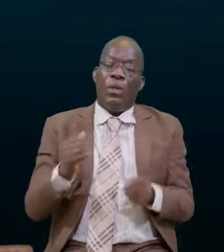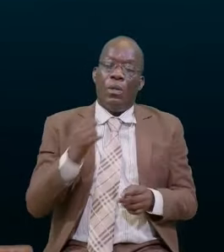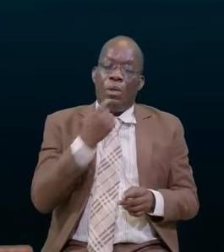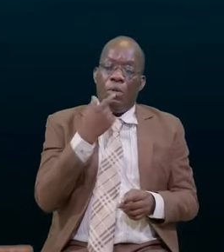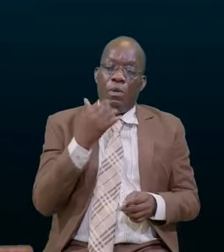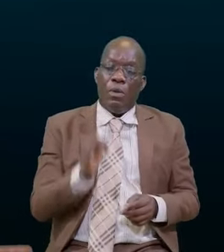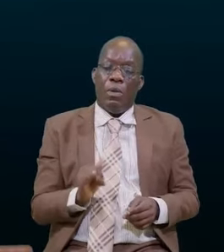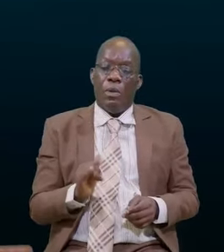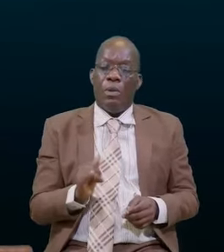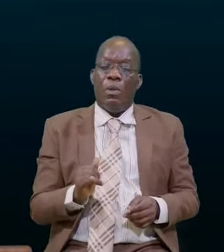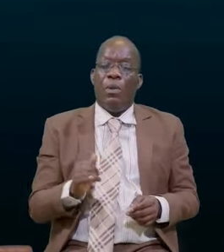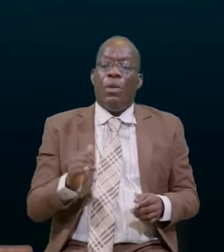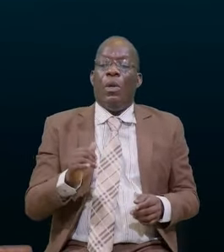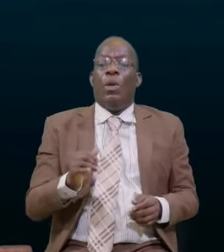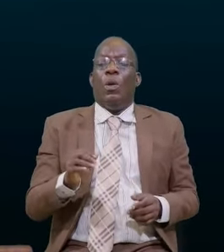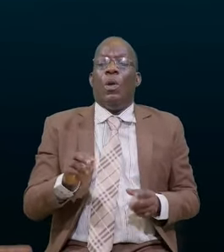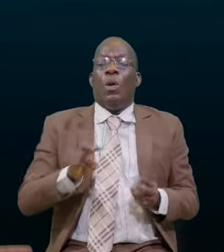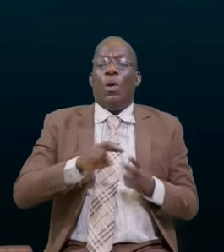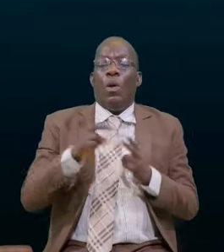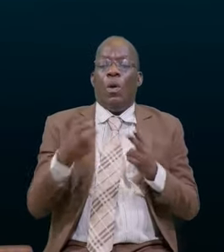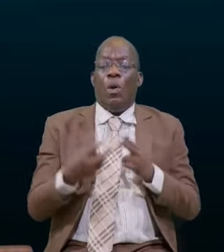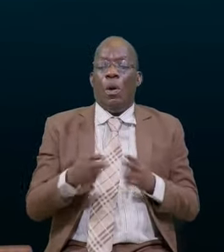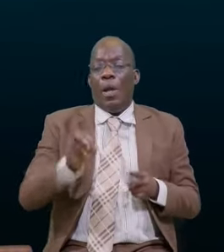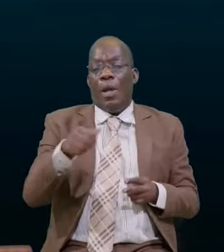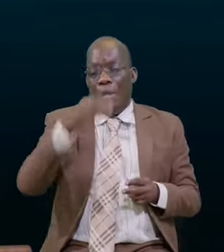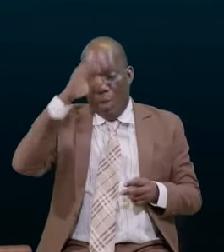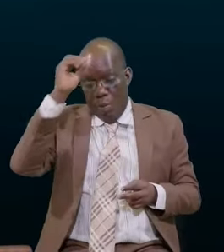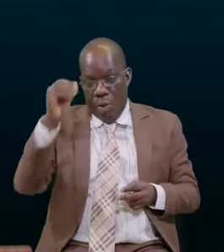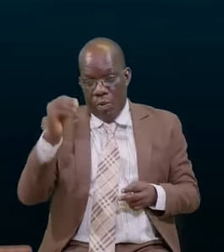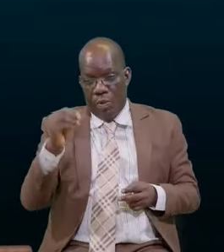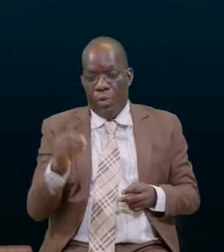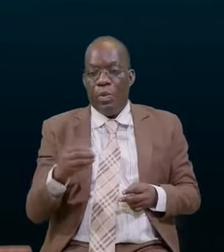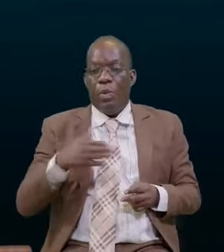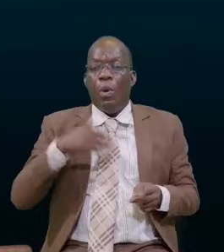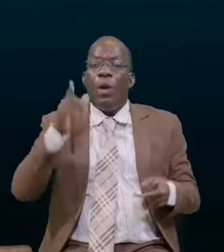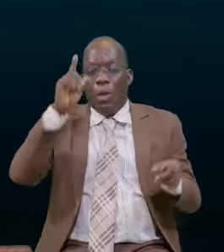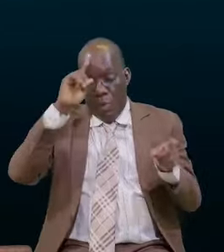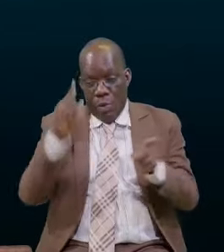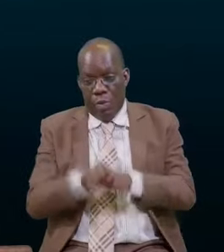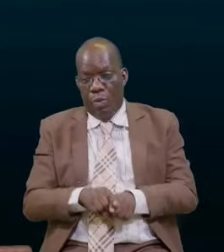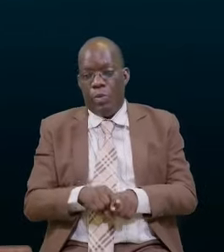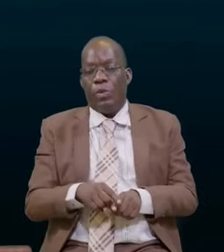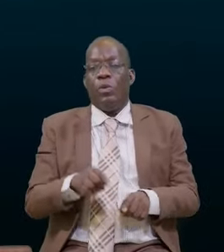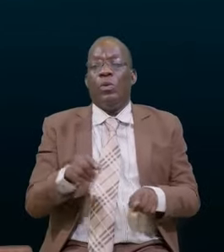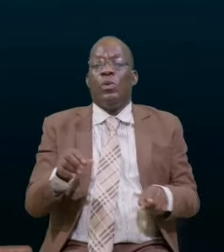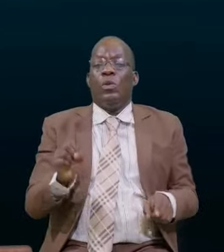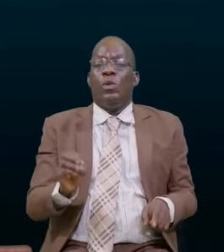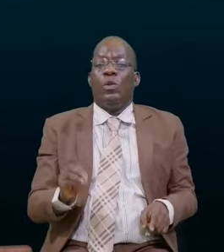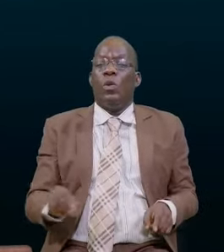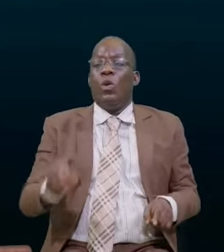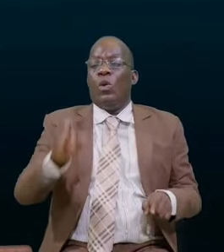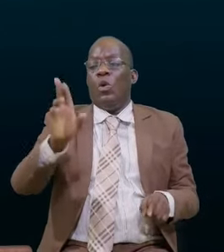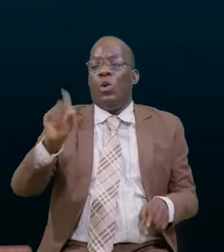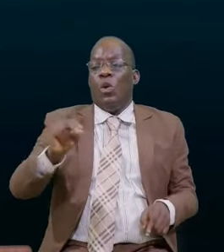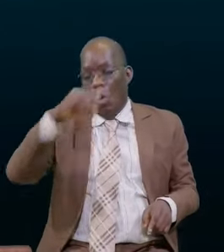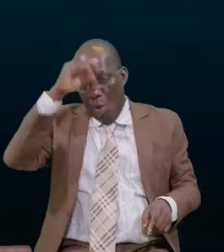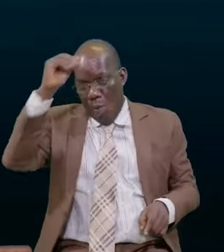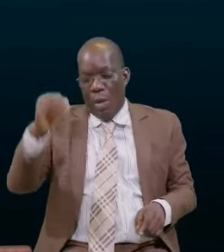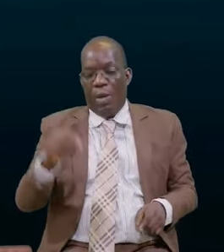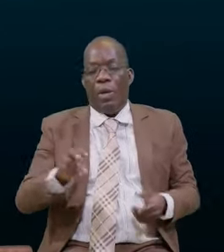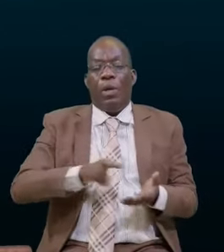any man my my brother looking diligently lest any man my sister fail of the grace of